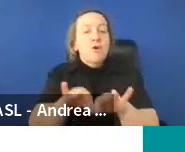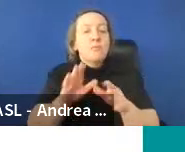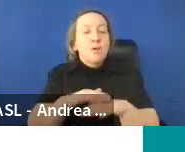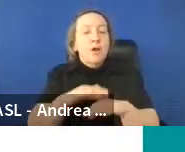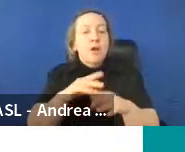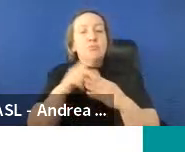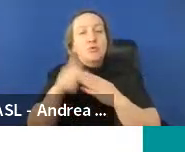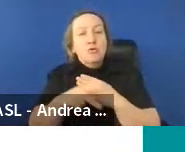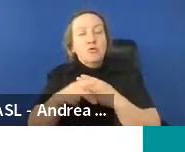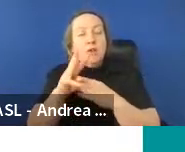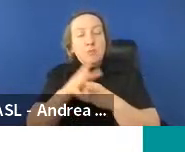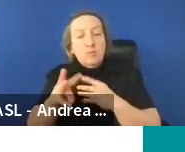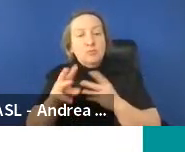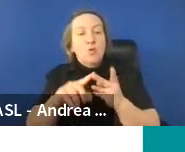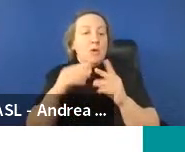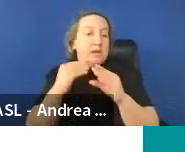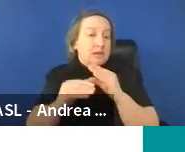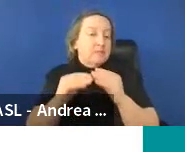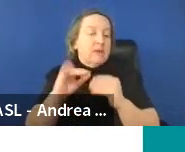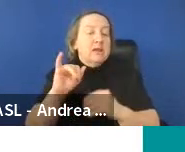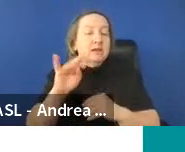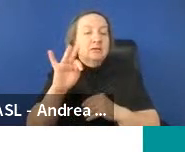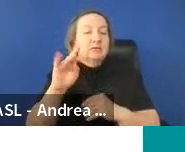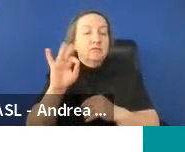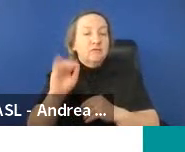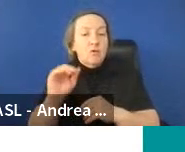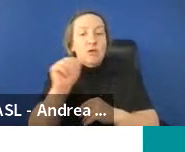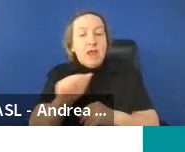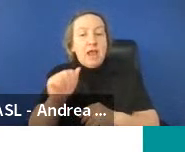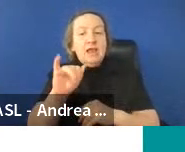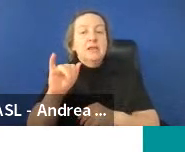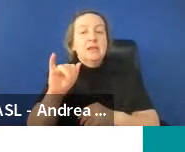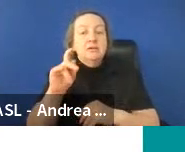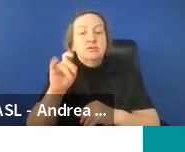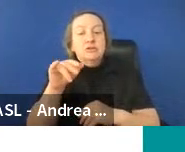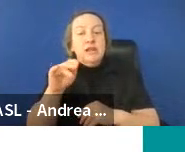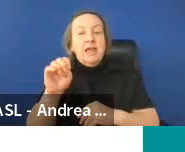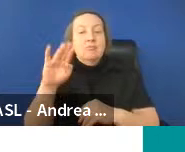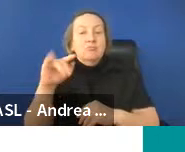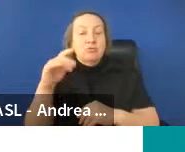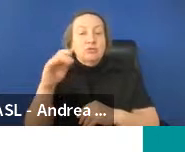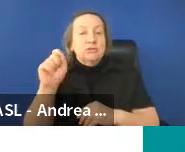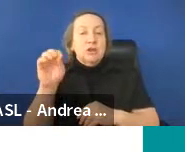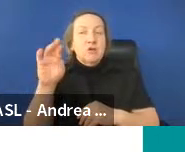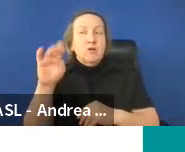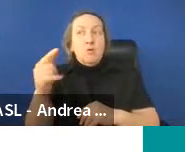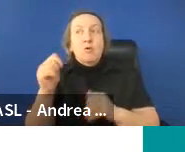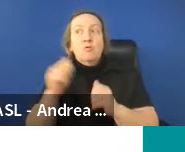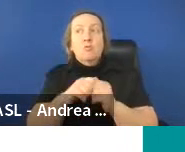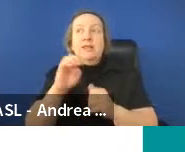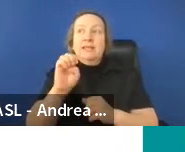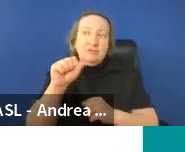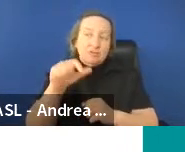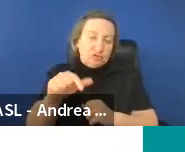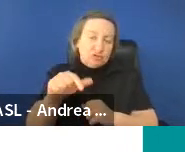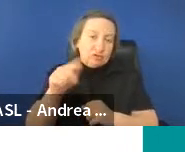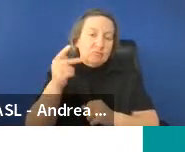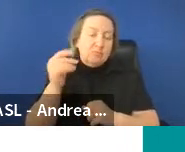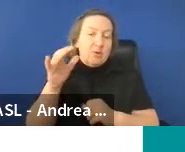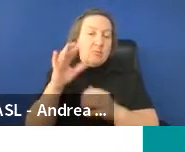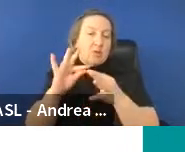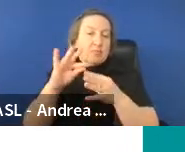email comments to info@interstatebridge.org with ESG Public Comment in the subject line. Call